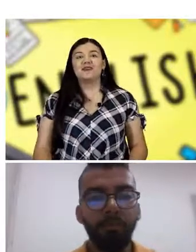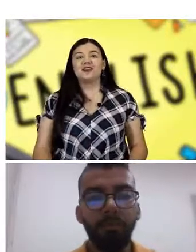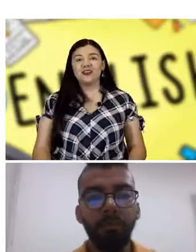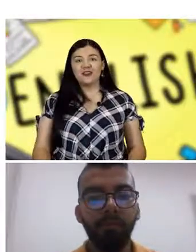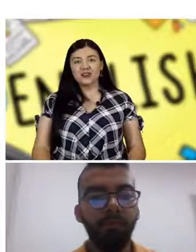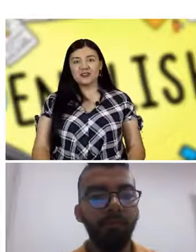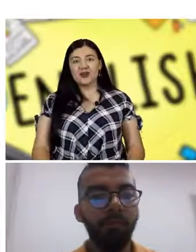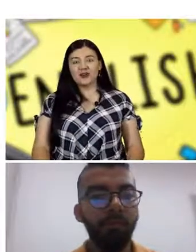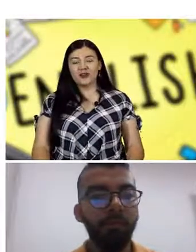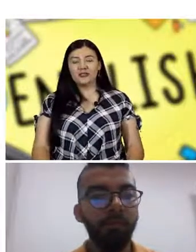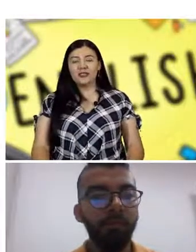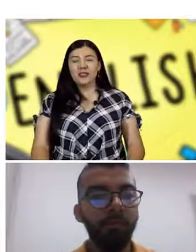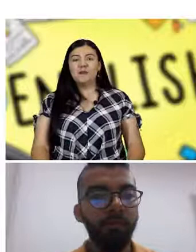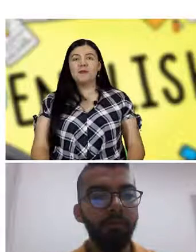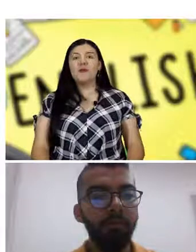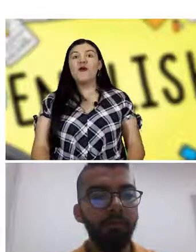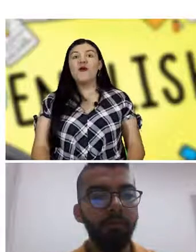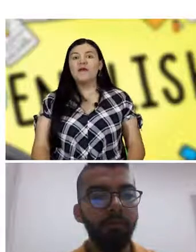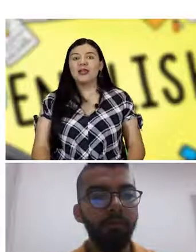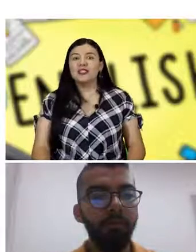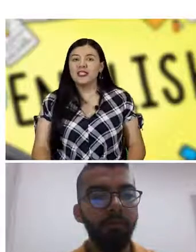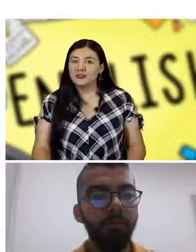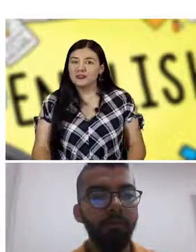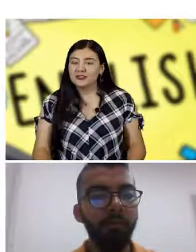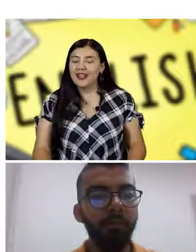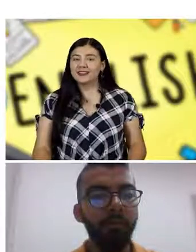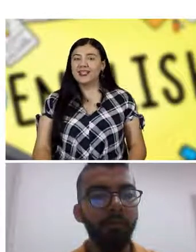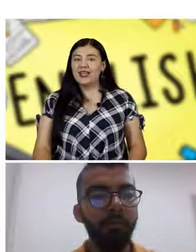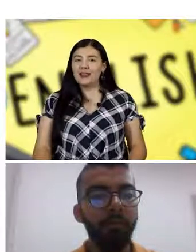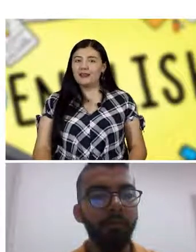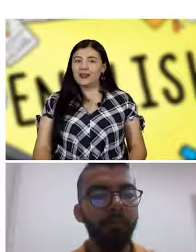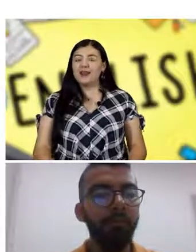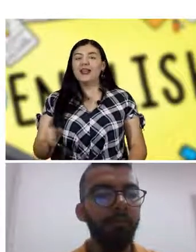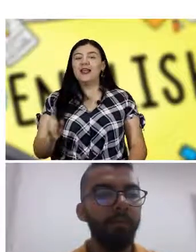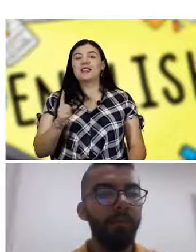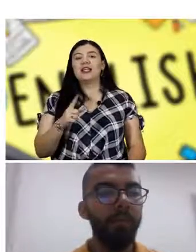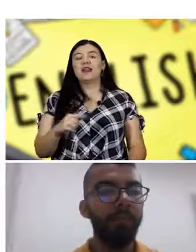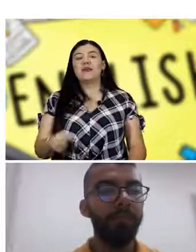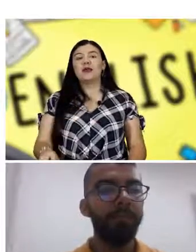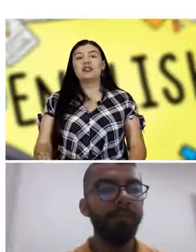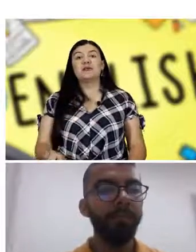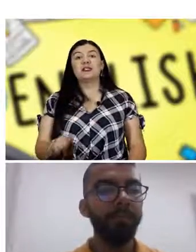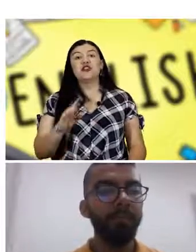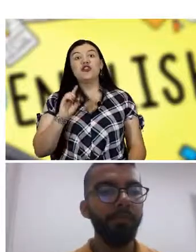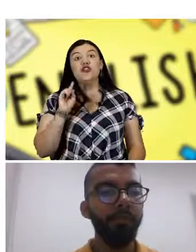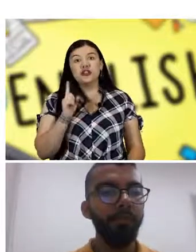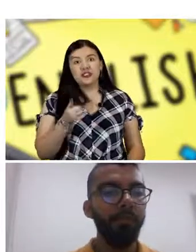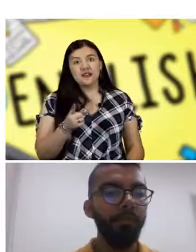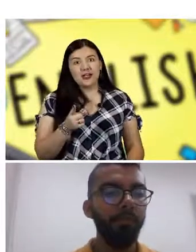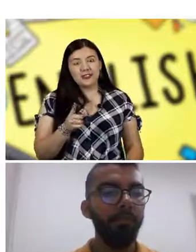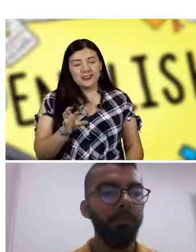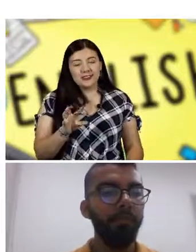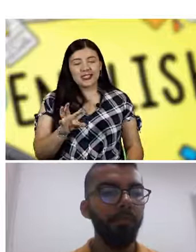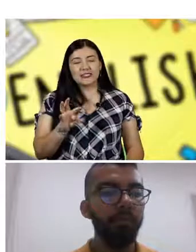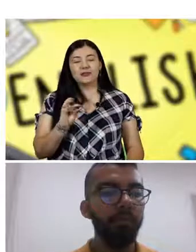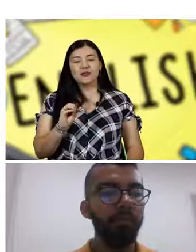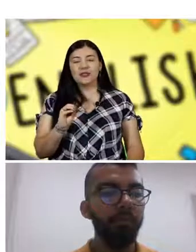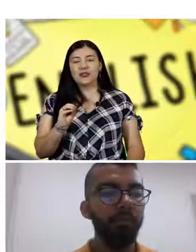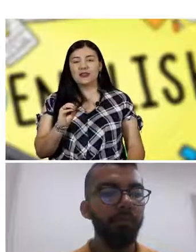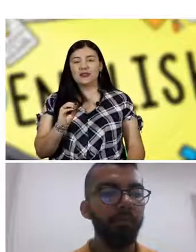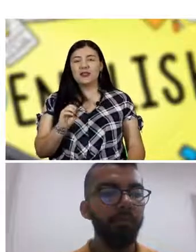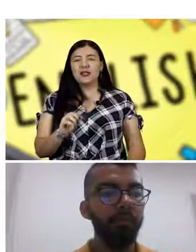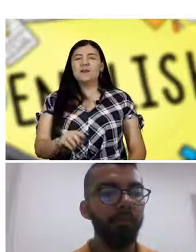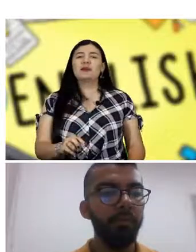Very good scores. Muy bien, chicos. Excelente. Excelente participación. No se vayan, estén allí